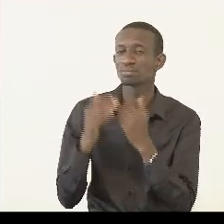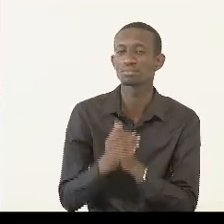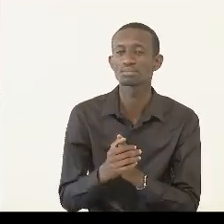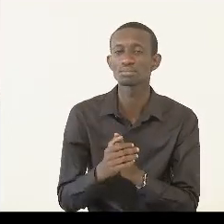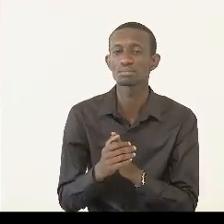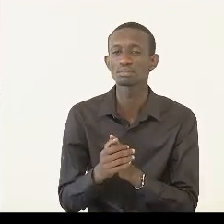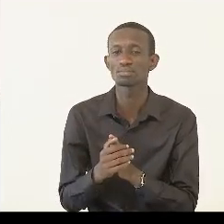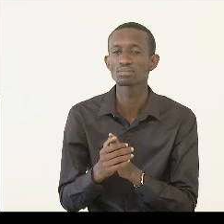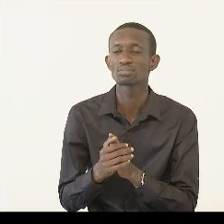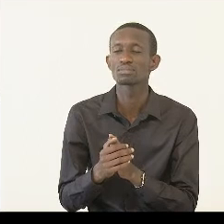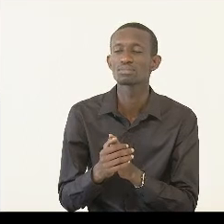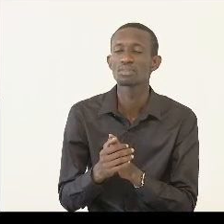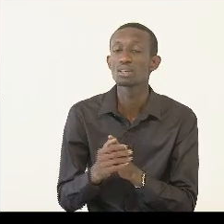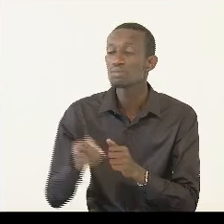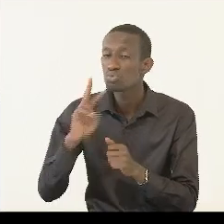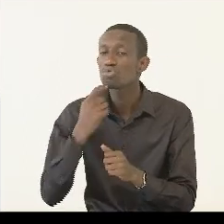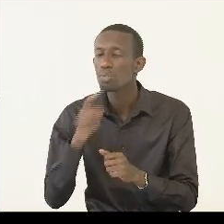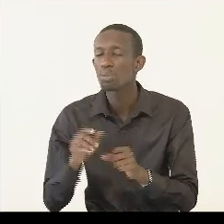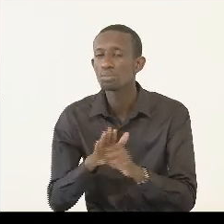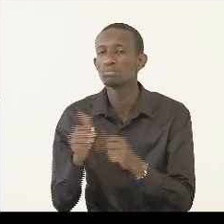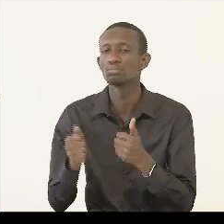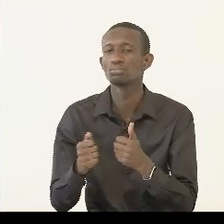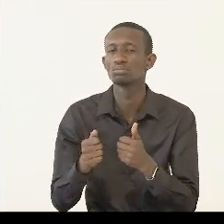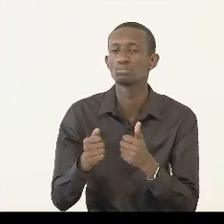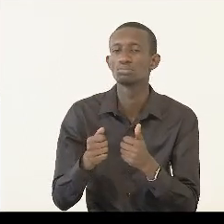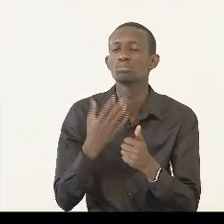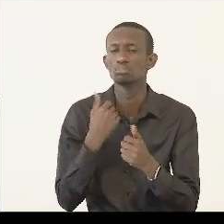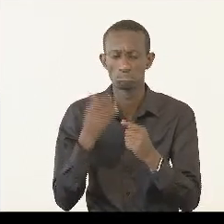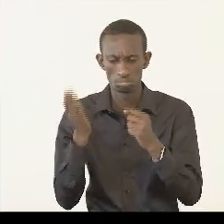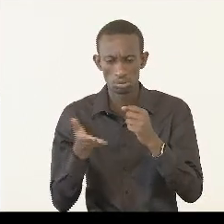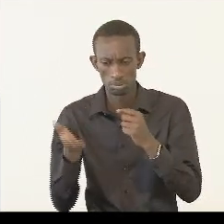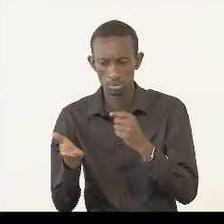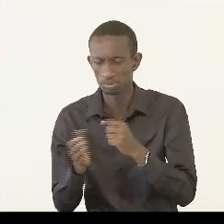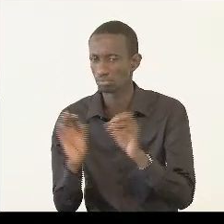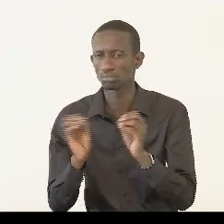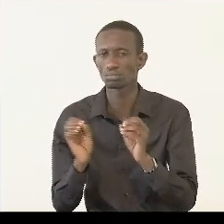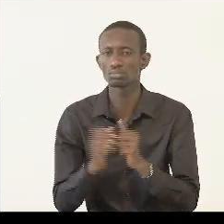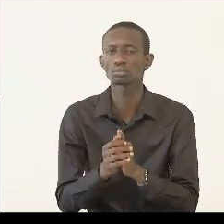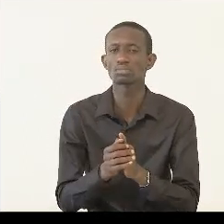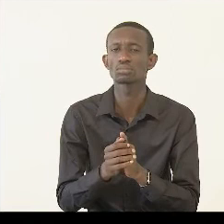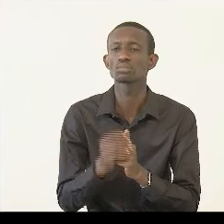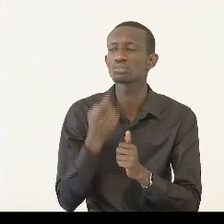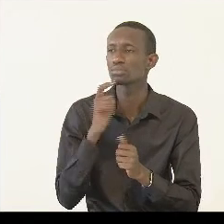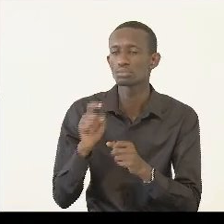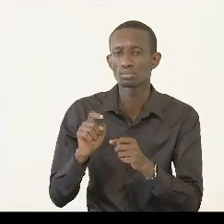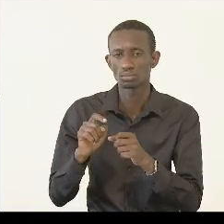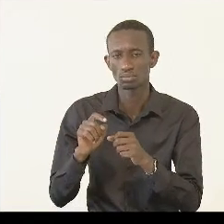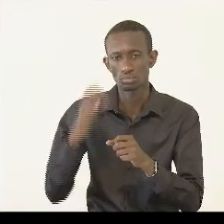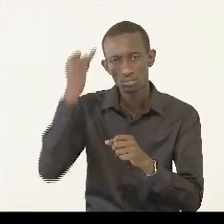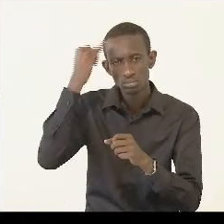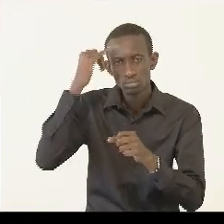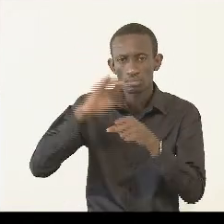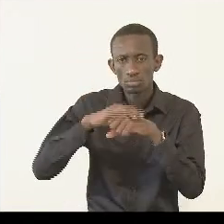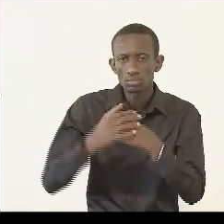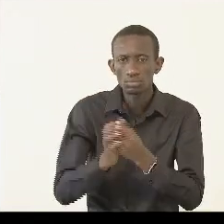answers should be complete. We don't need half-cooked components. So here you have to create a